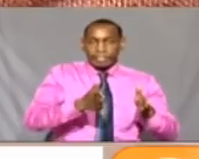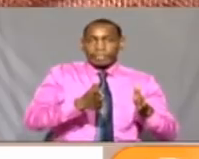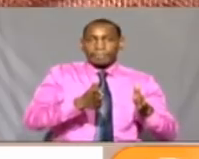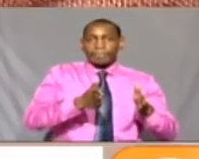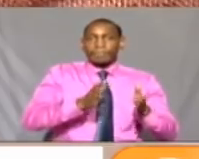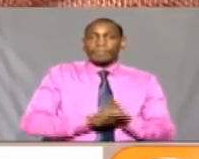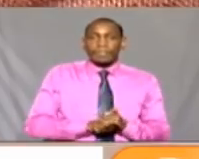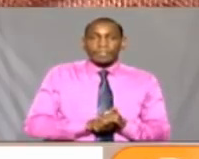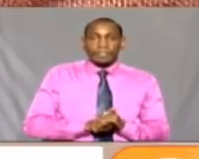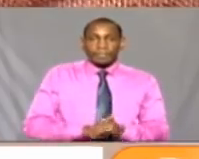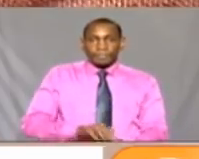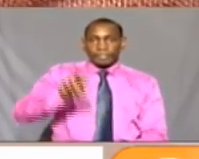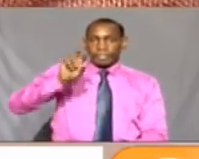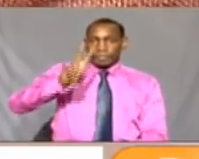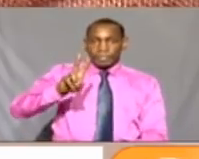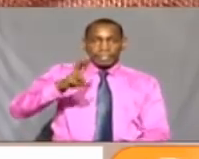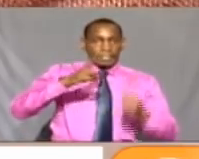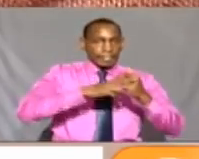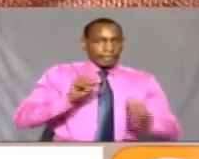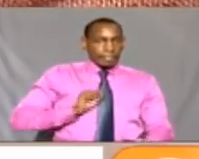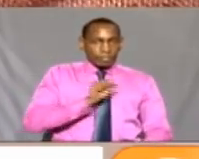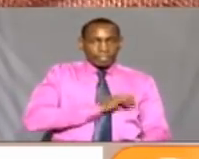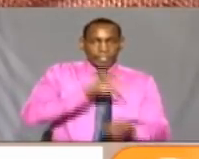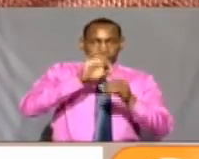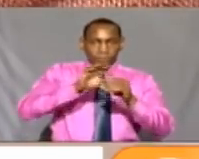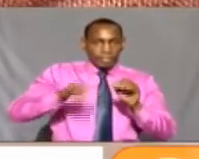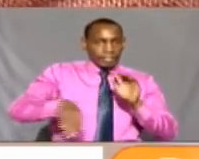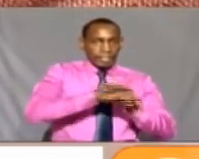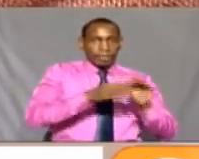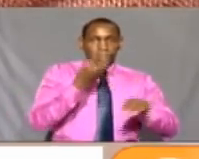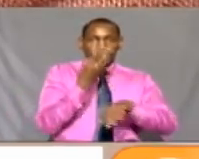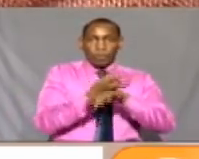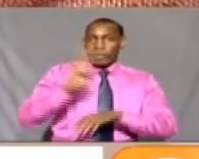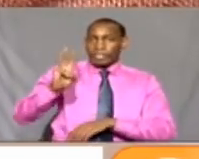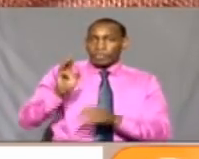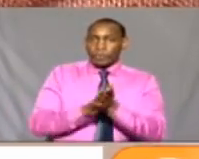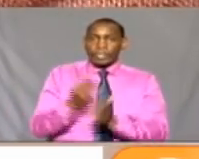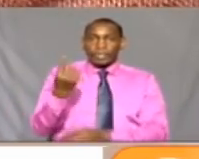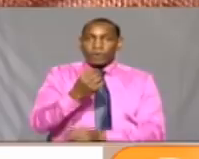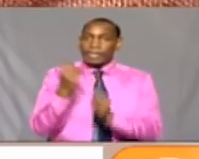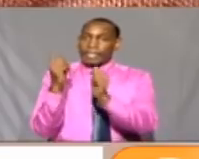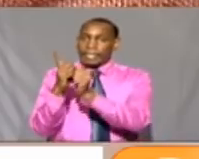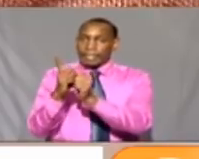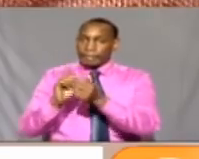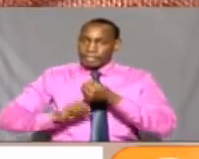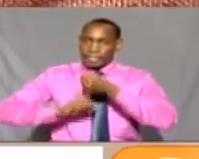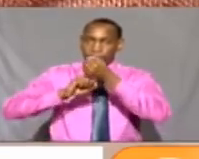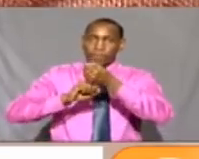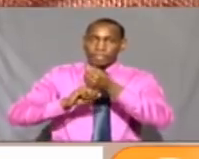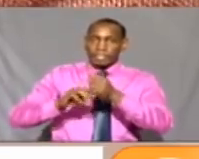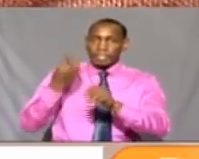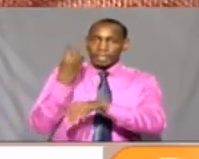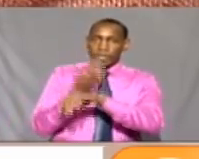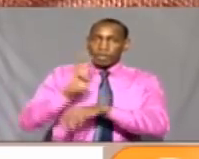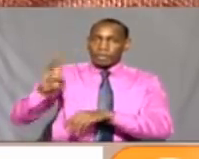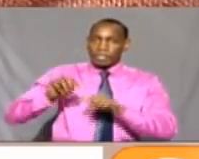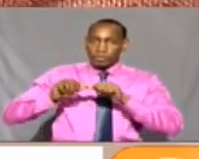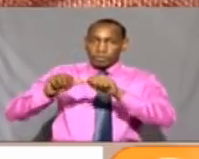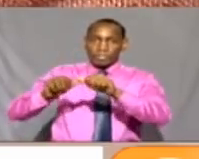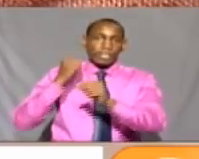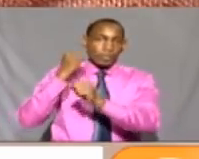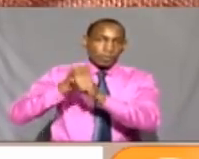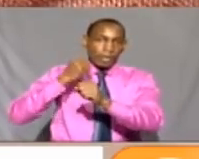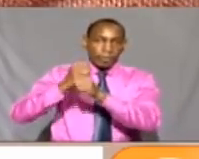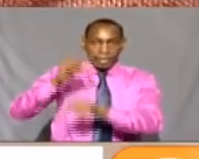Murkomen. 27 senators voted to impeach Waititu, with only 11 backing Waititu to remain in office.